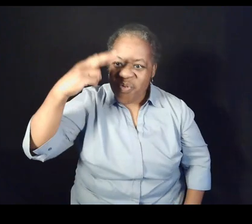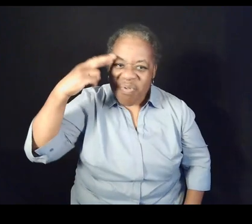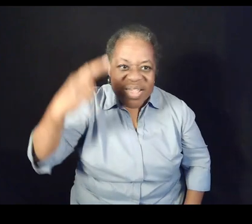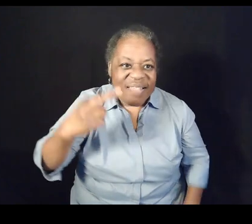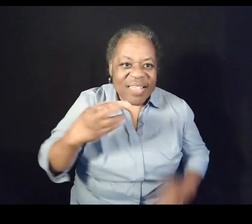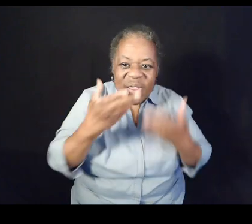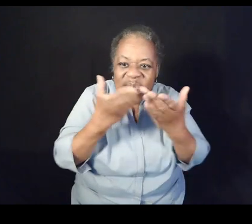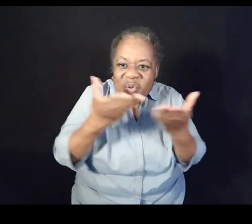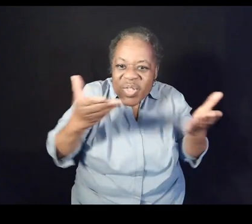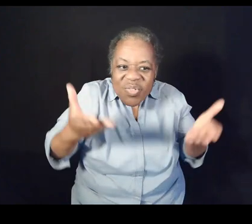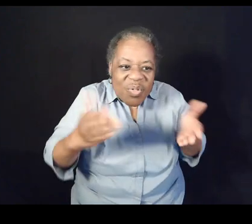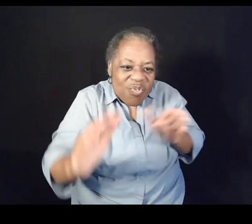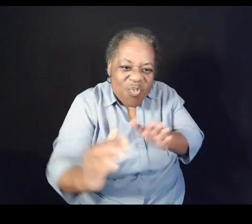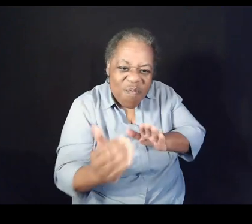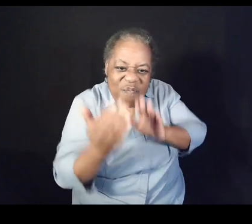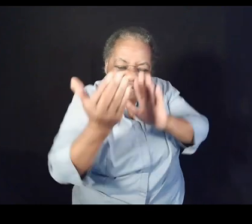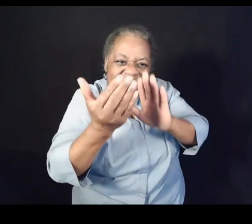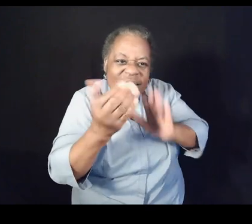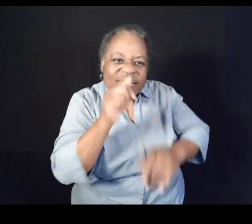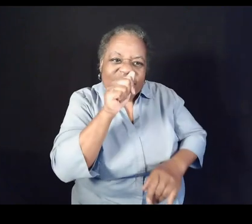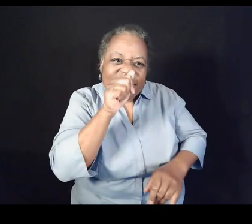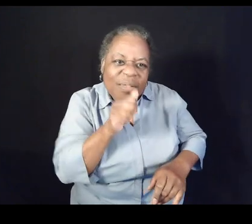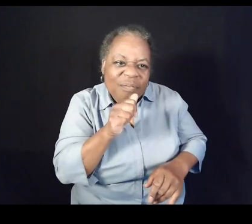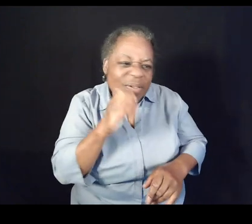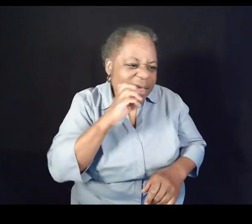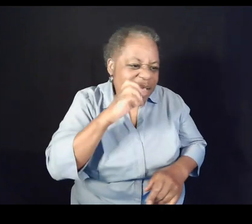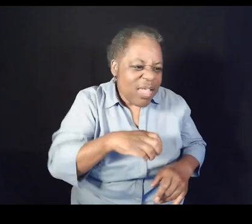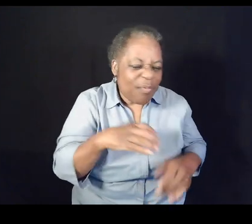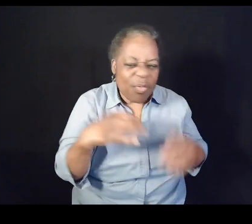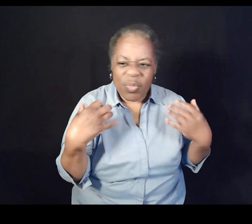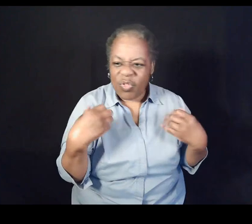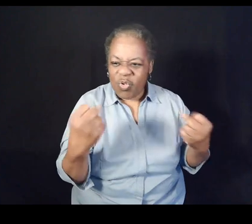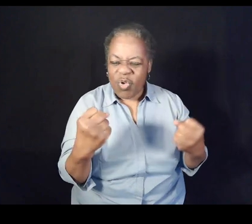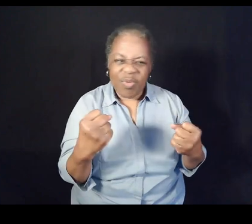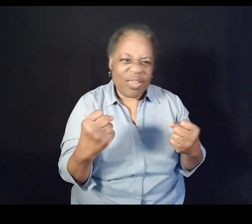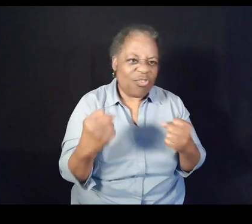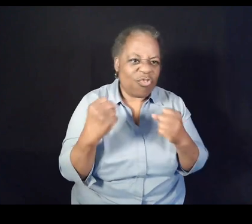face that suffering and evil with courage and strength and hope.